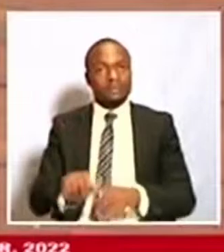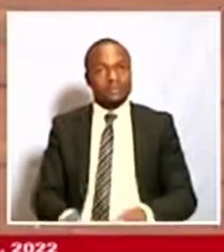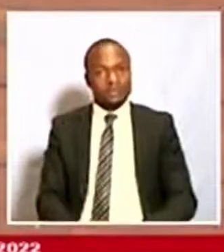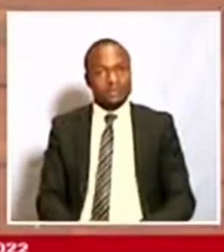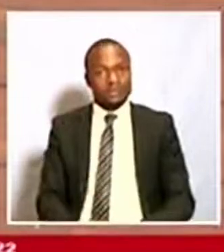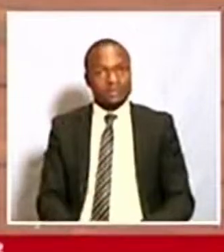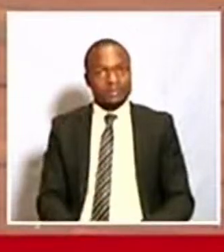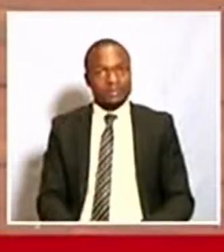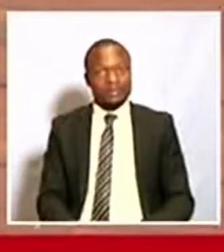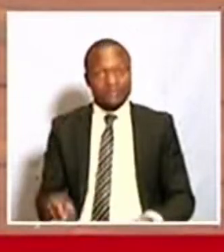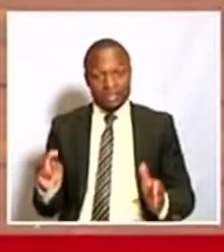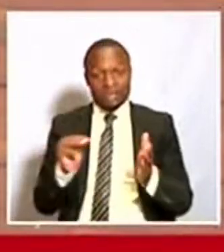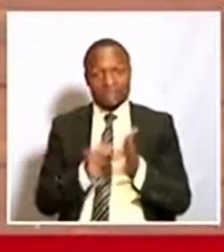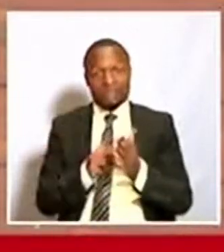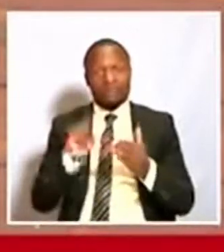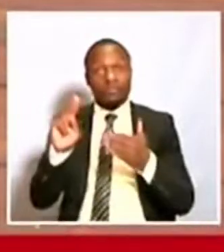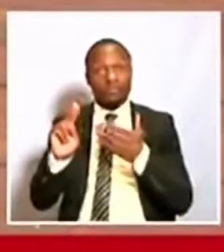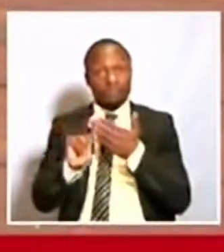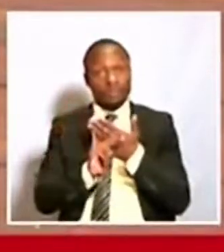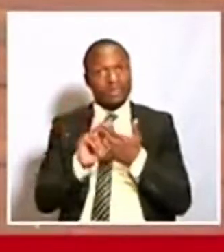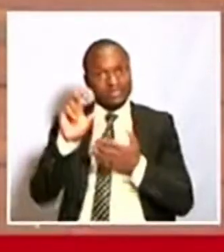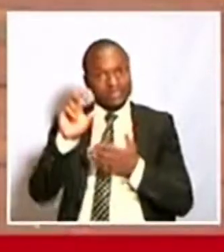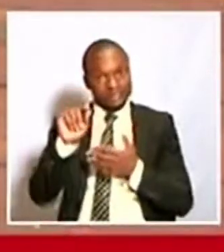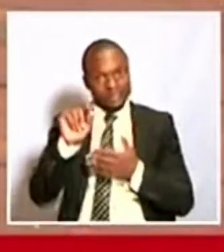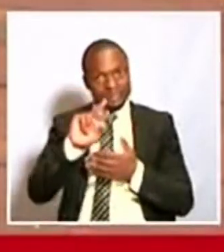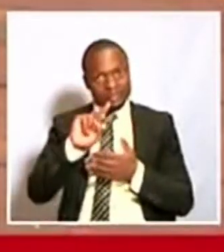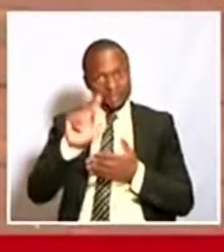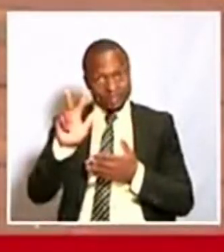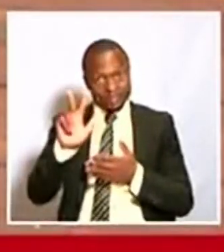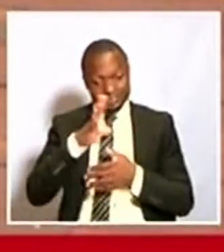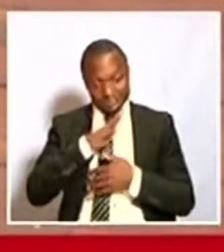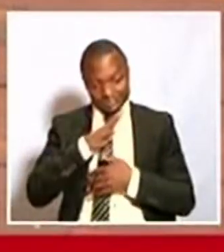March 2023. That is fine.